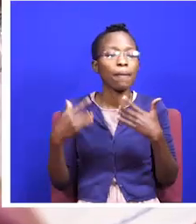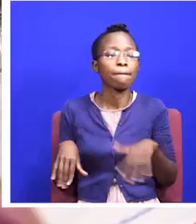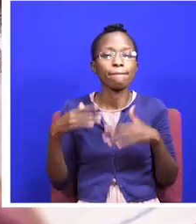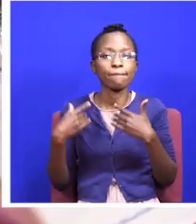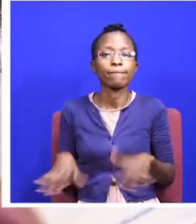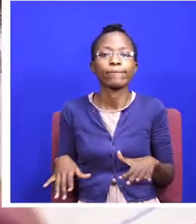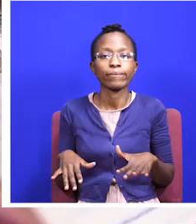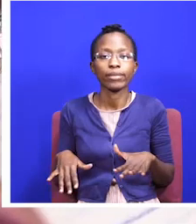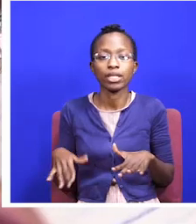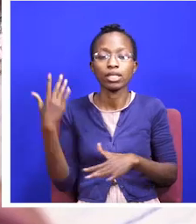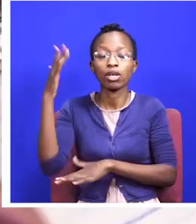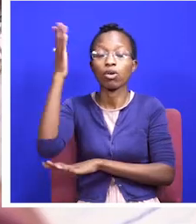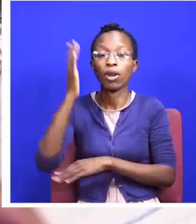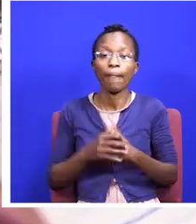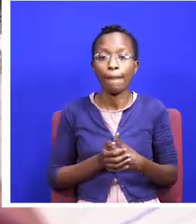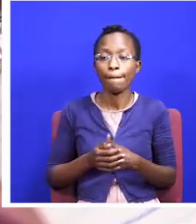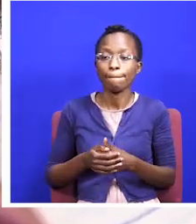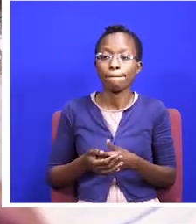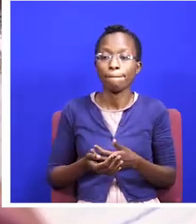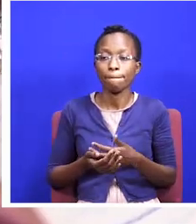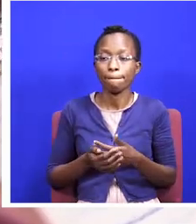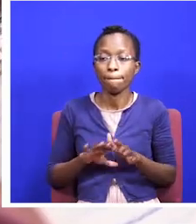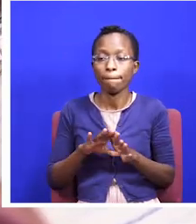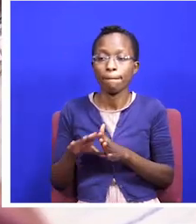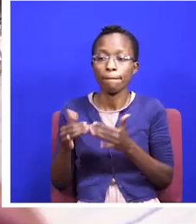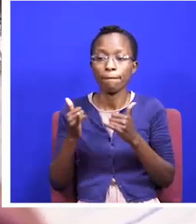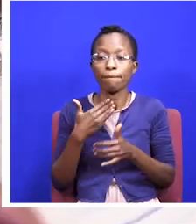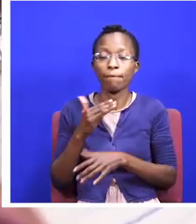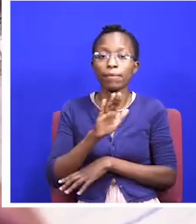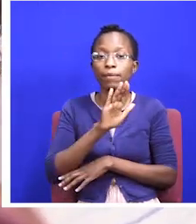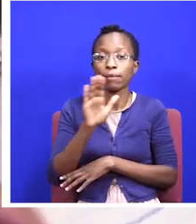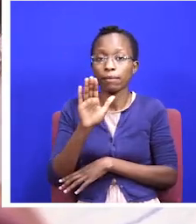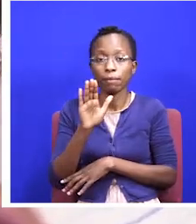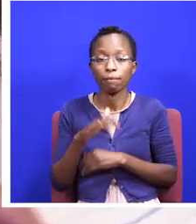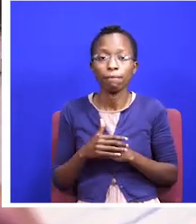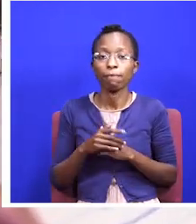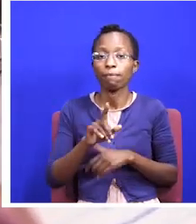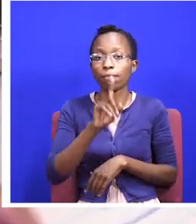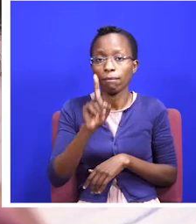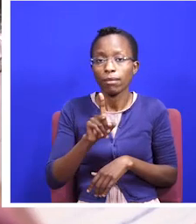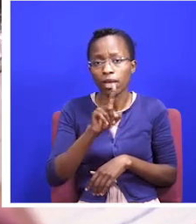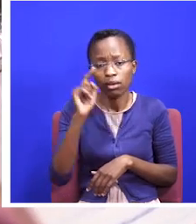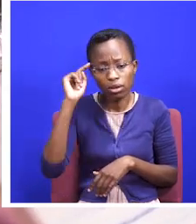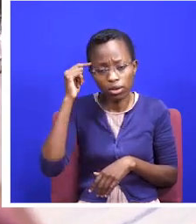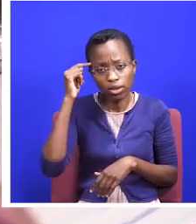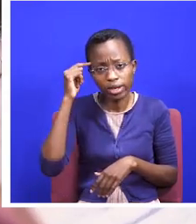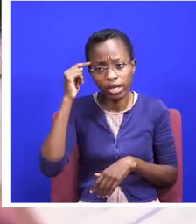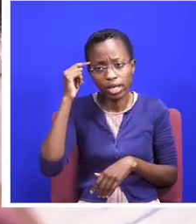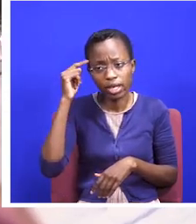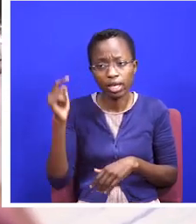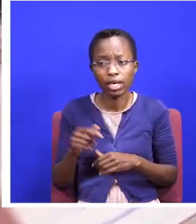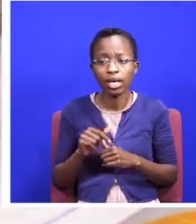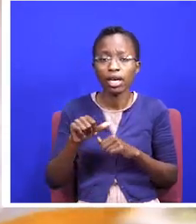wonderful and awesome God. Now, I want to ask you something, boys and girls. What do